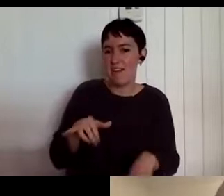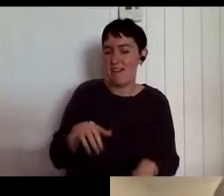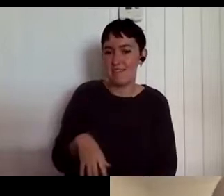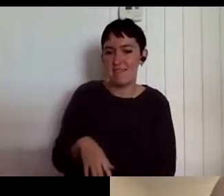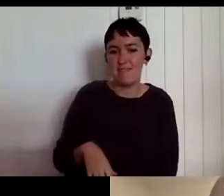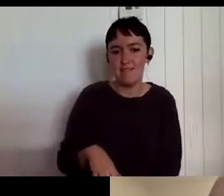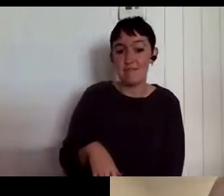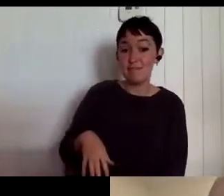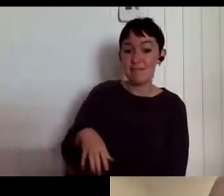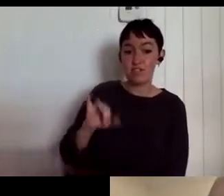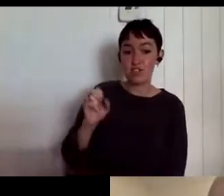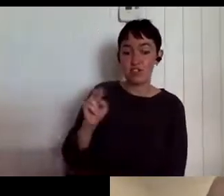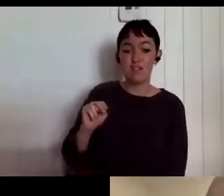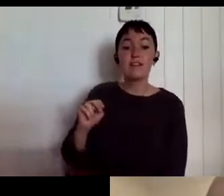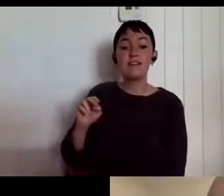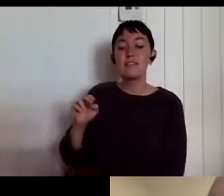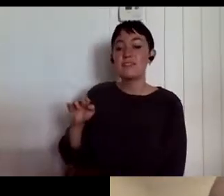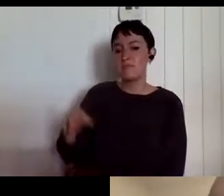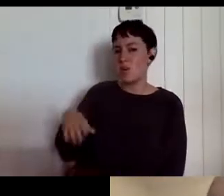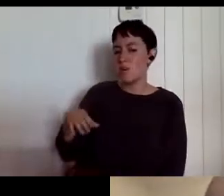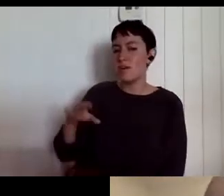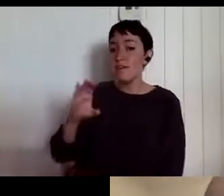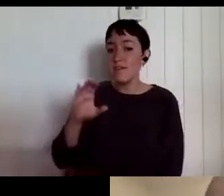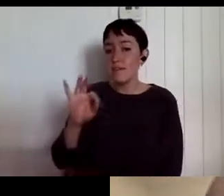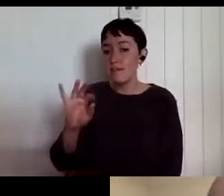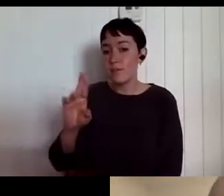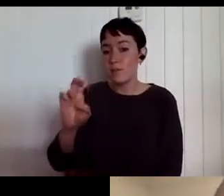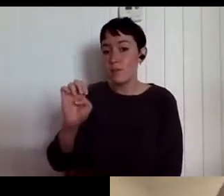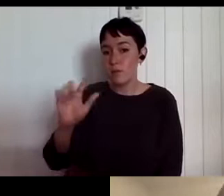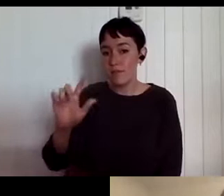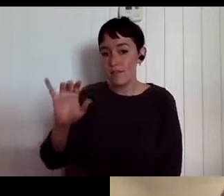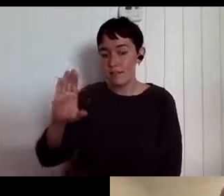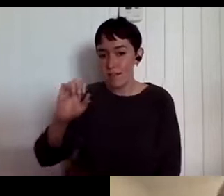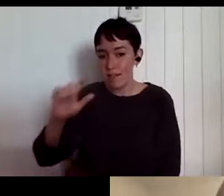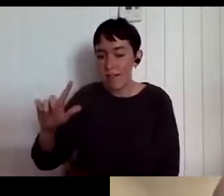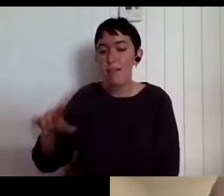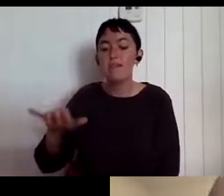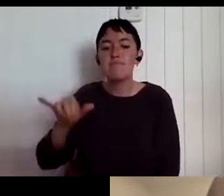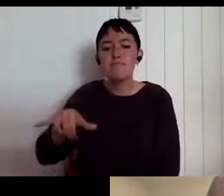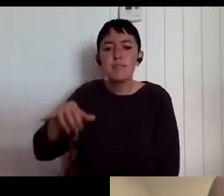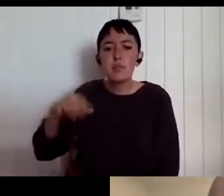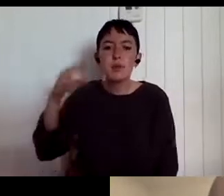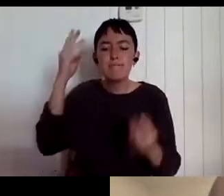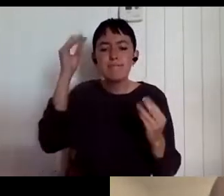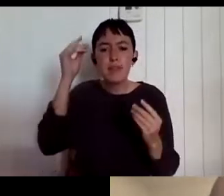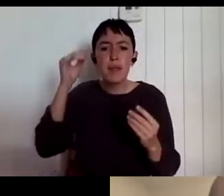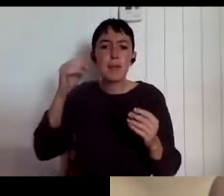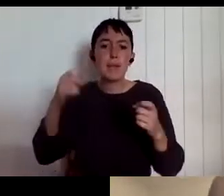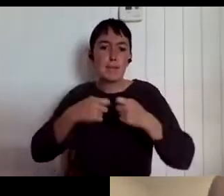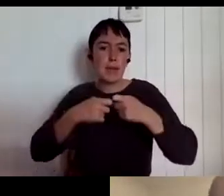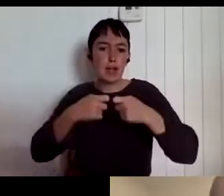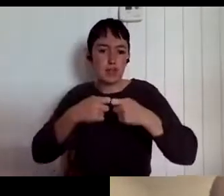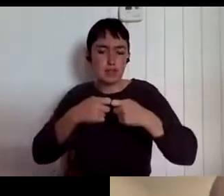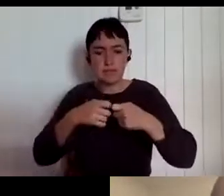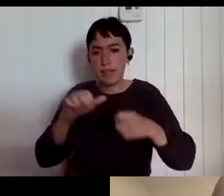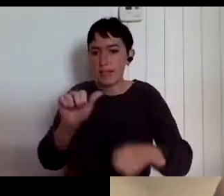So I can start. Basically what a fuel cell is if you can think of your battery like, you know, let's say you got like a AA battery